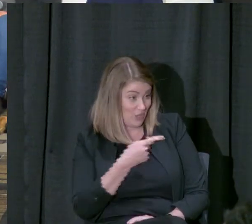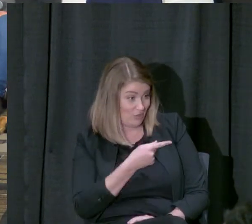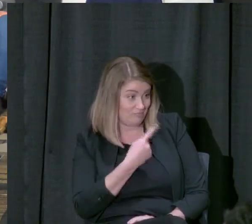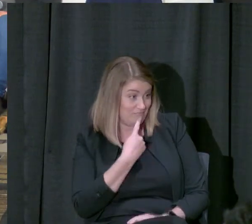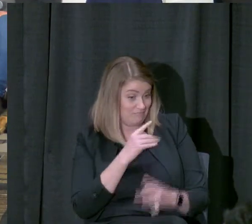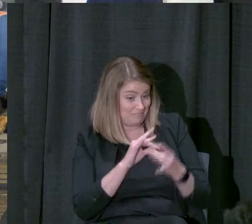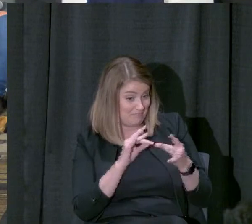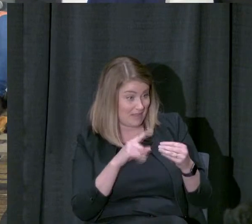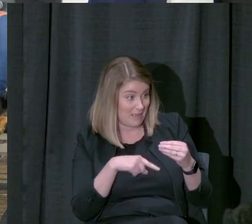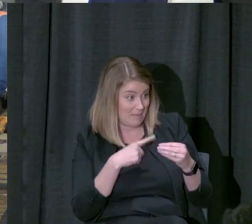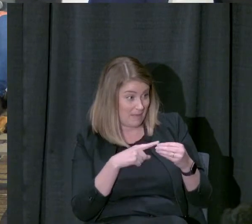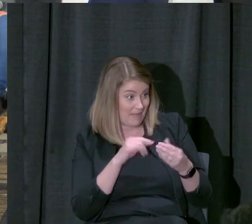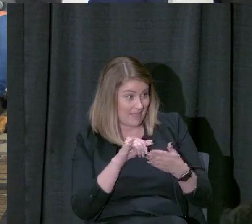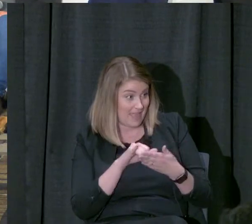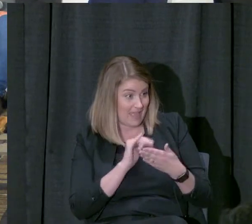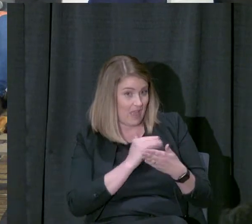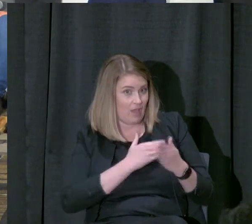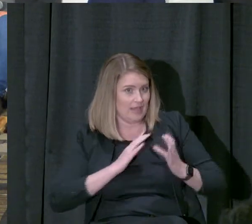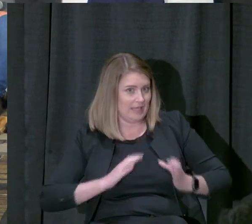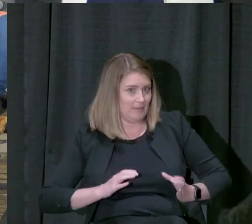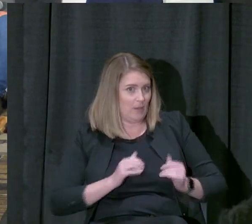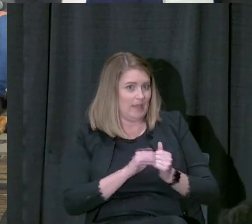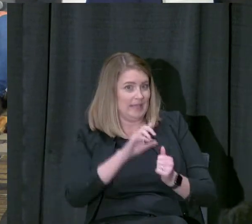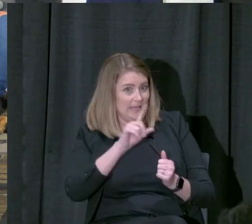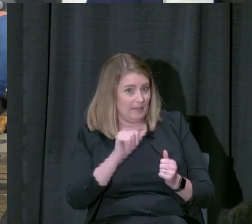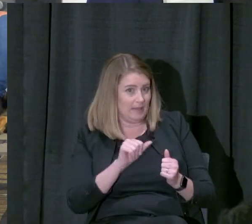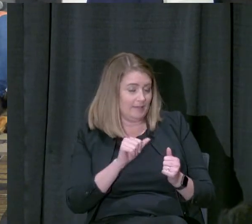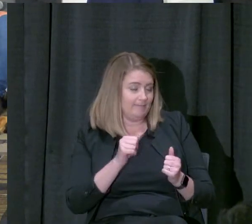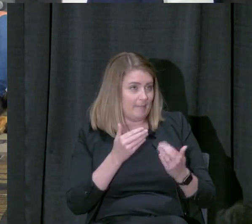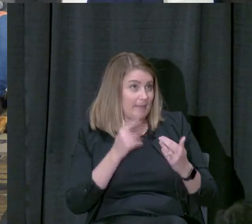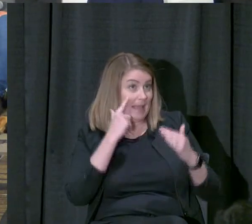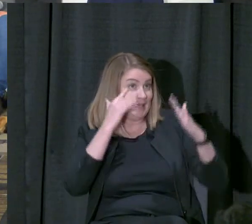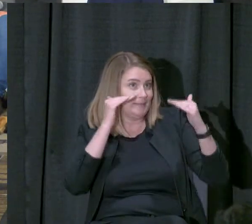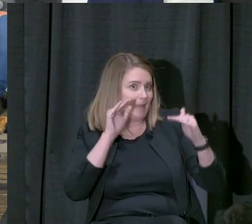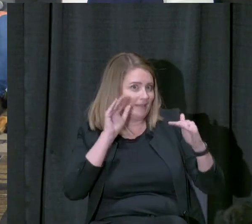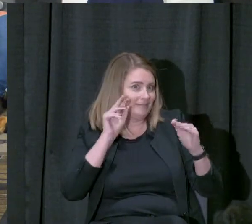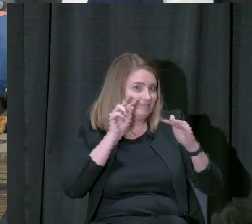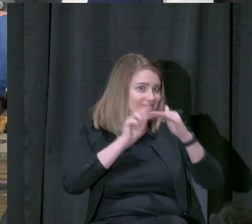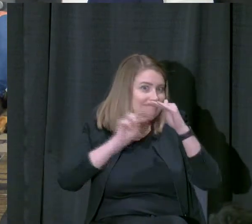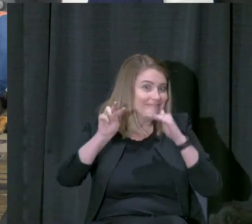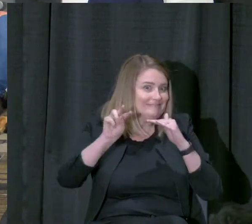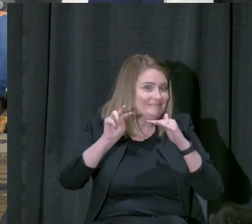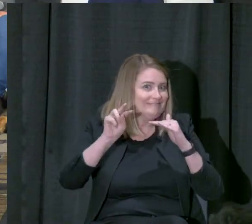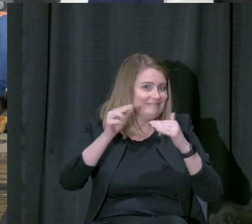say about what our customers with disabilities might expect from a future